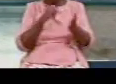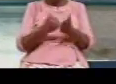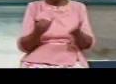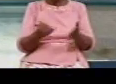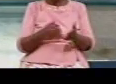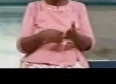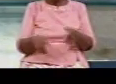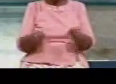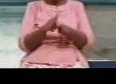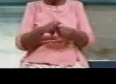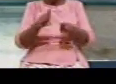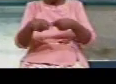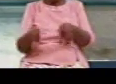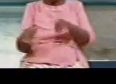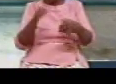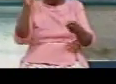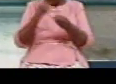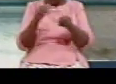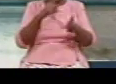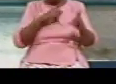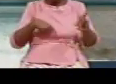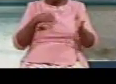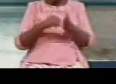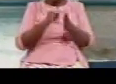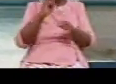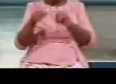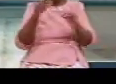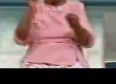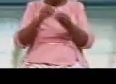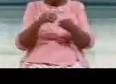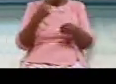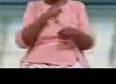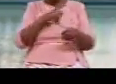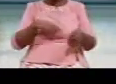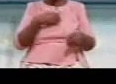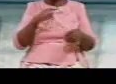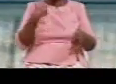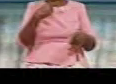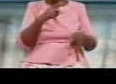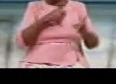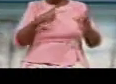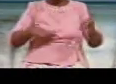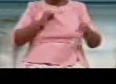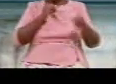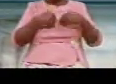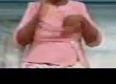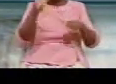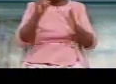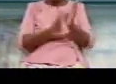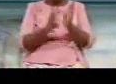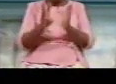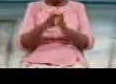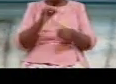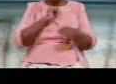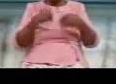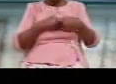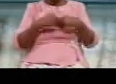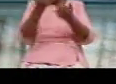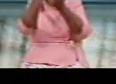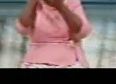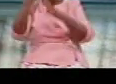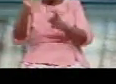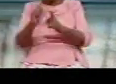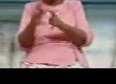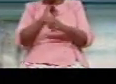in going the extra mile and you are saying, Lord, I've done your will. I've obeyed your word. I've carried that